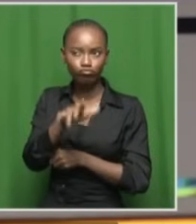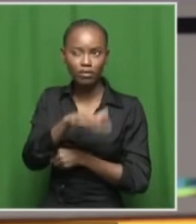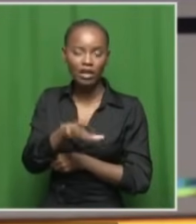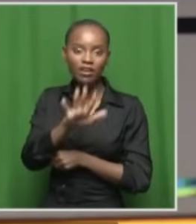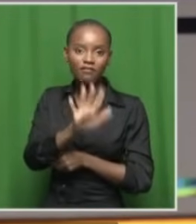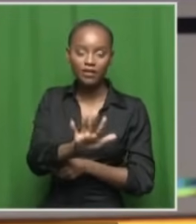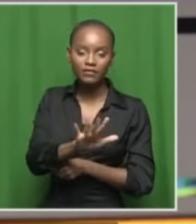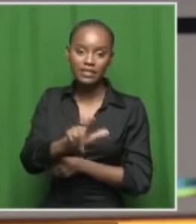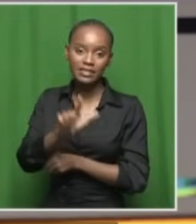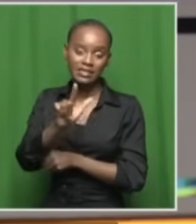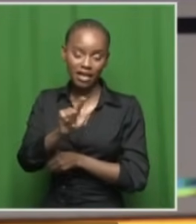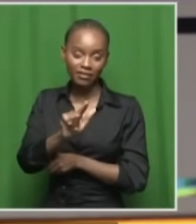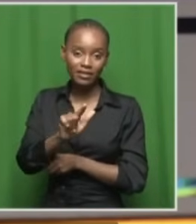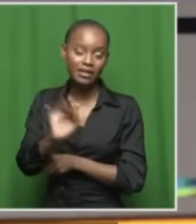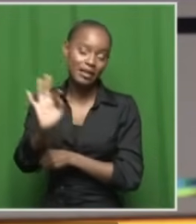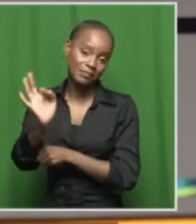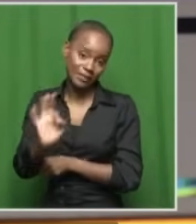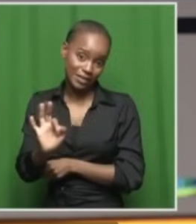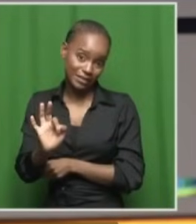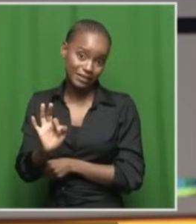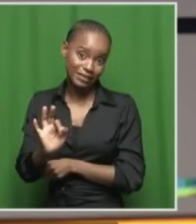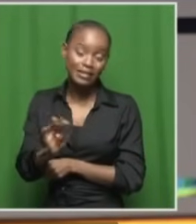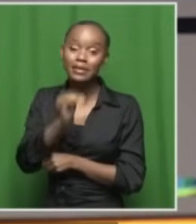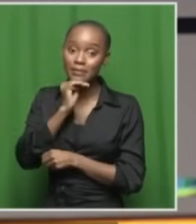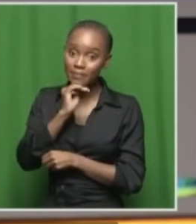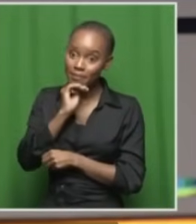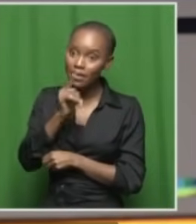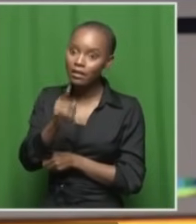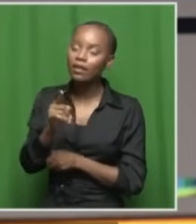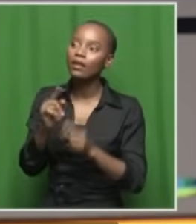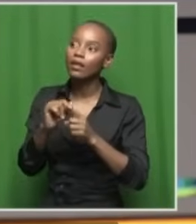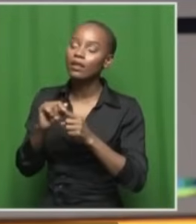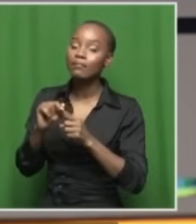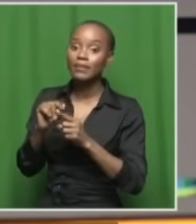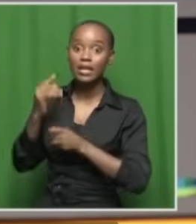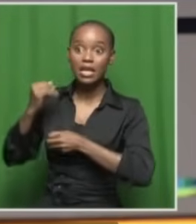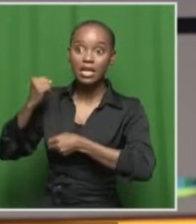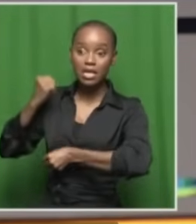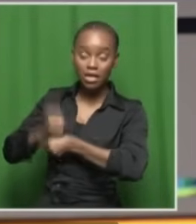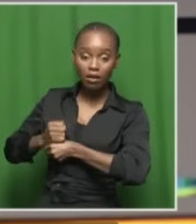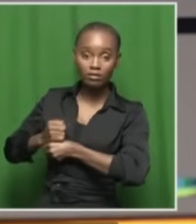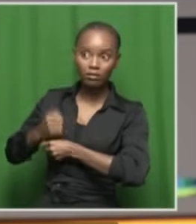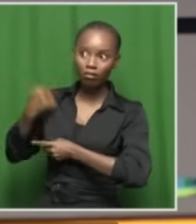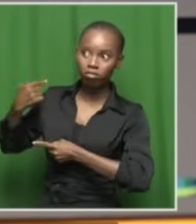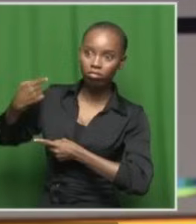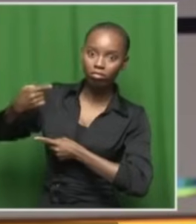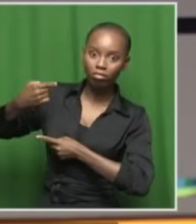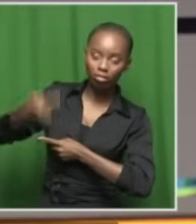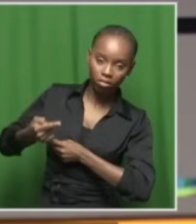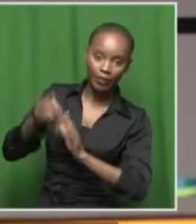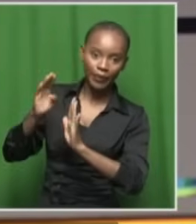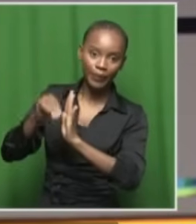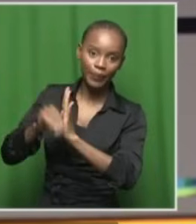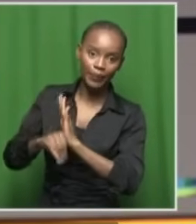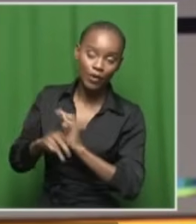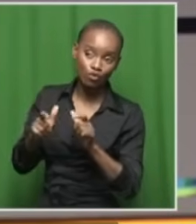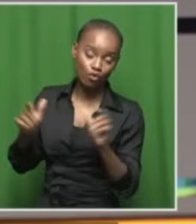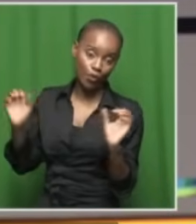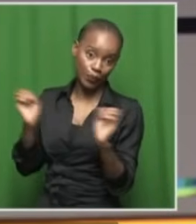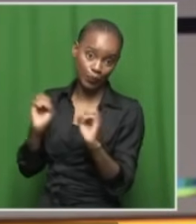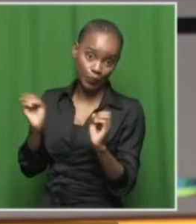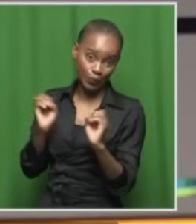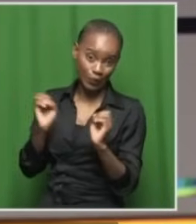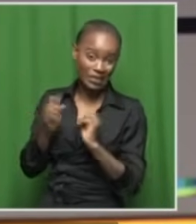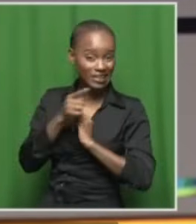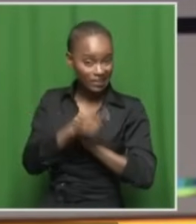57.5%, which talks to the same results in the by-elections, in the local government elections and everywhere else, that the